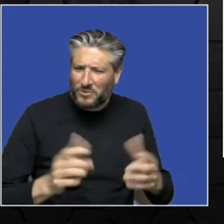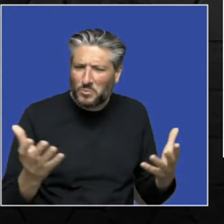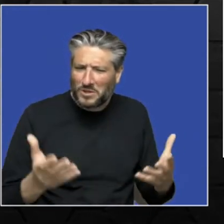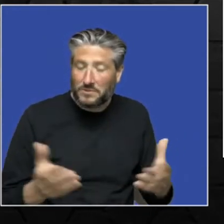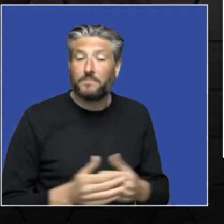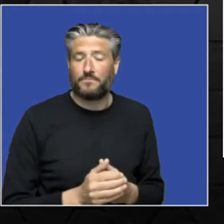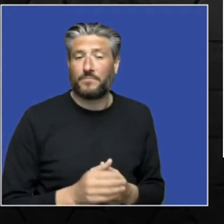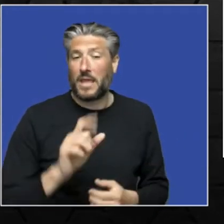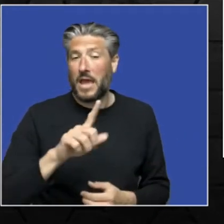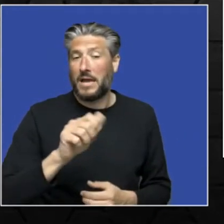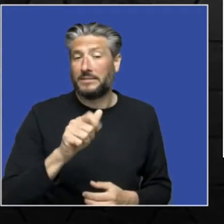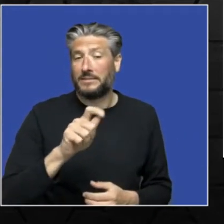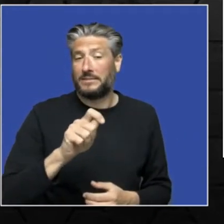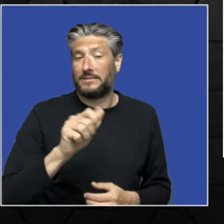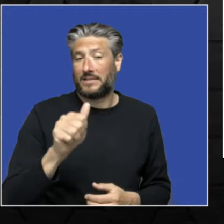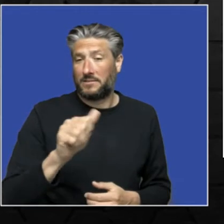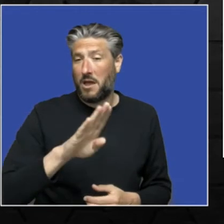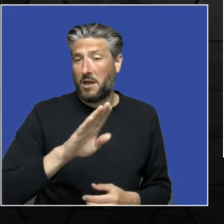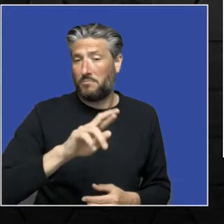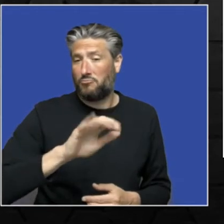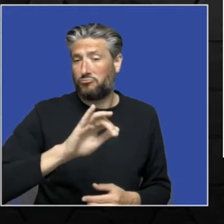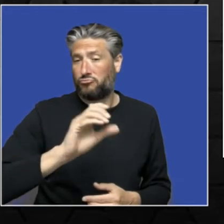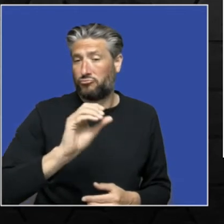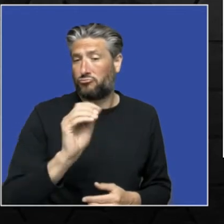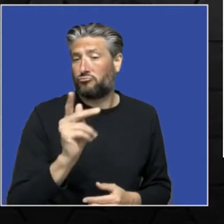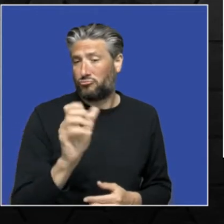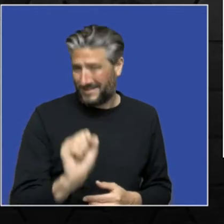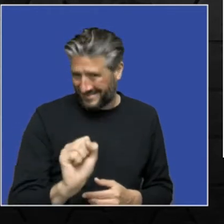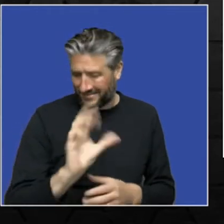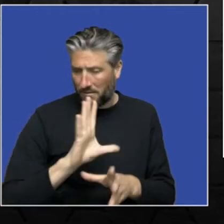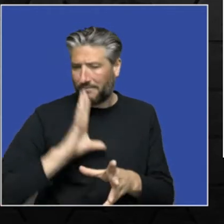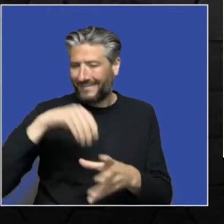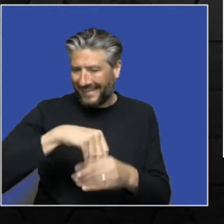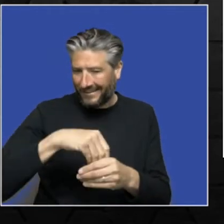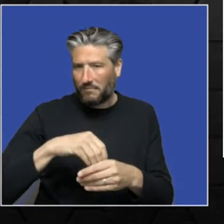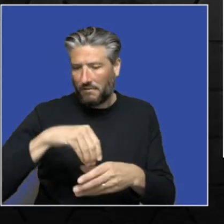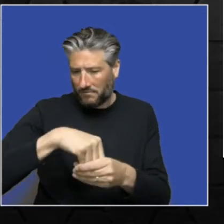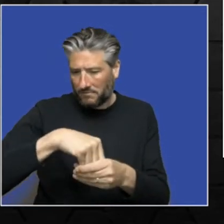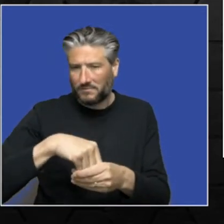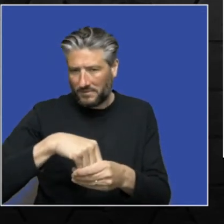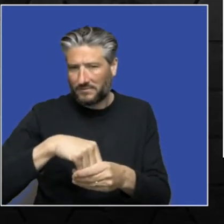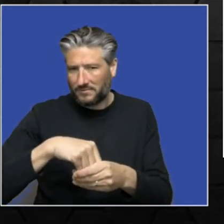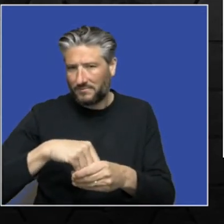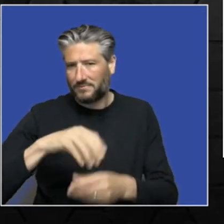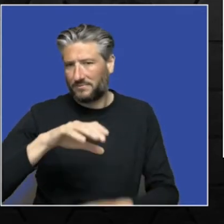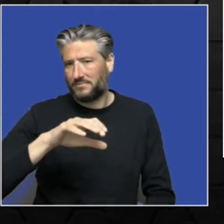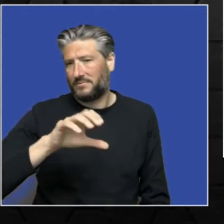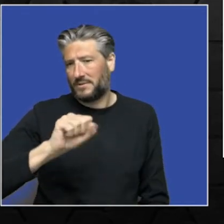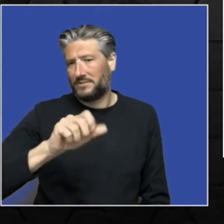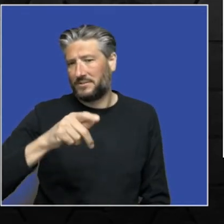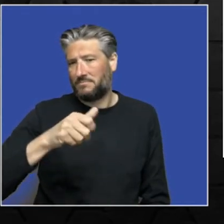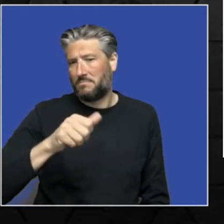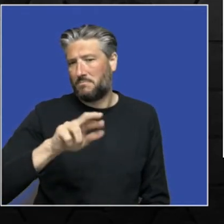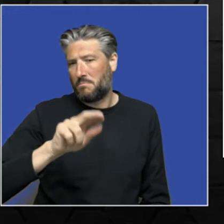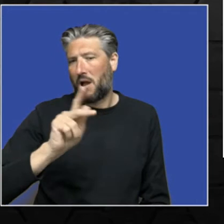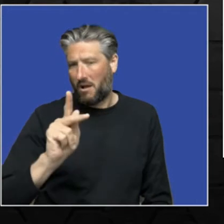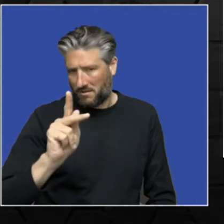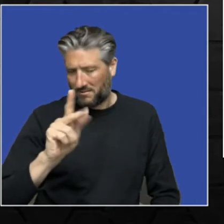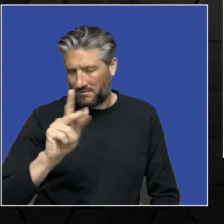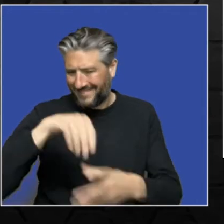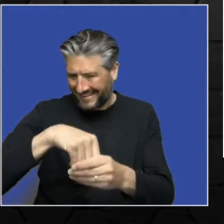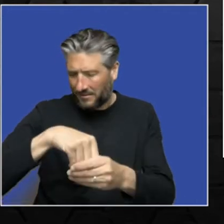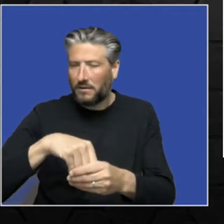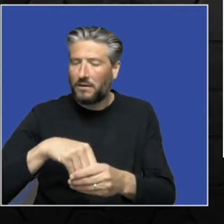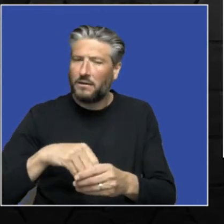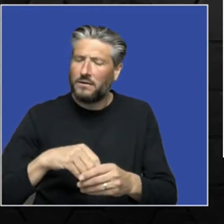already operating on a Spark analytics platform, Spark based analytics platform. So how different it is from MML Spark? All